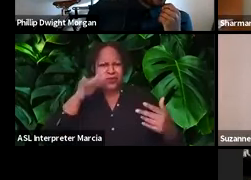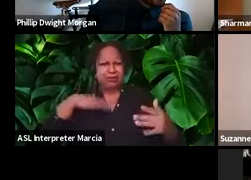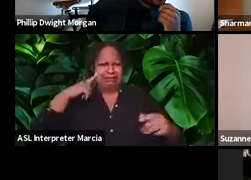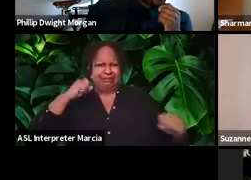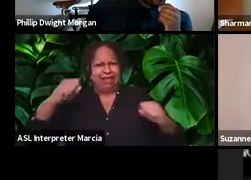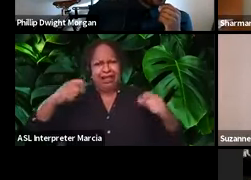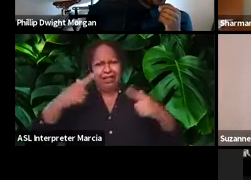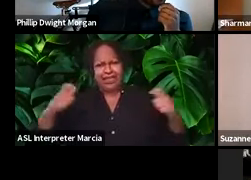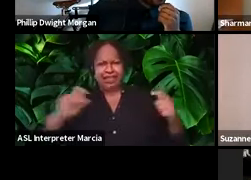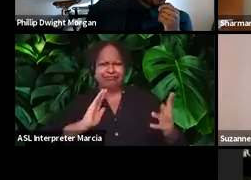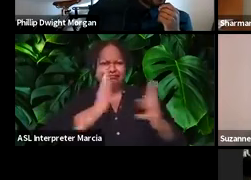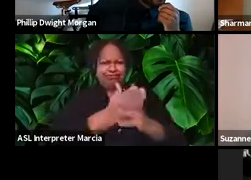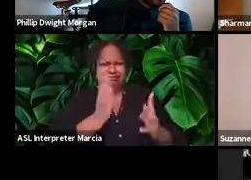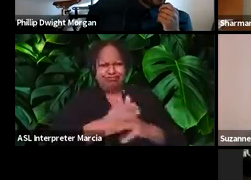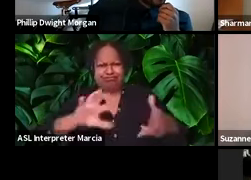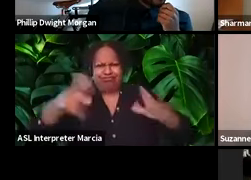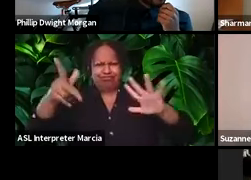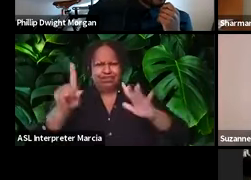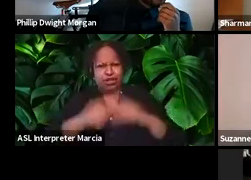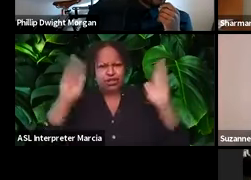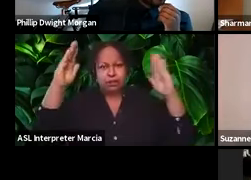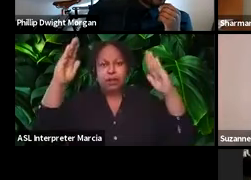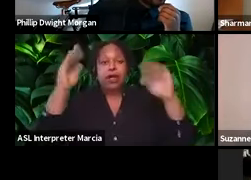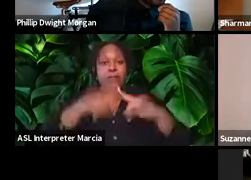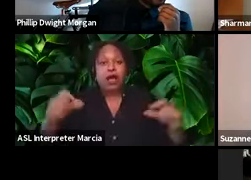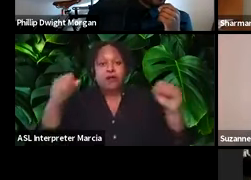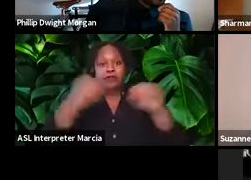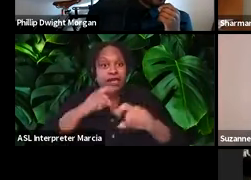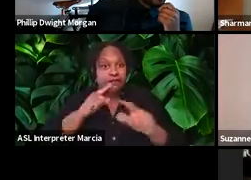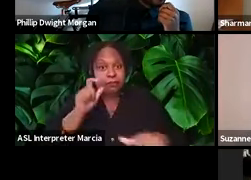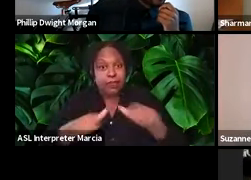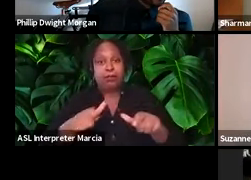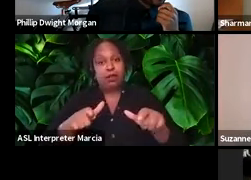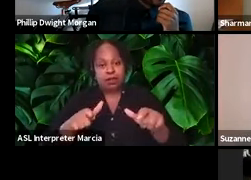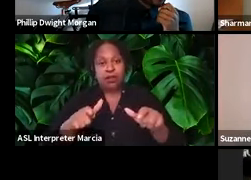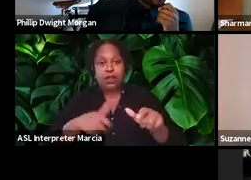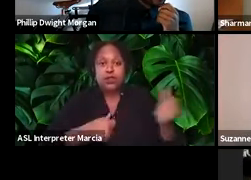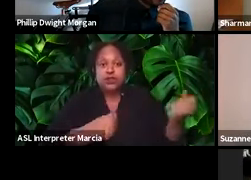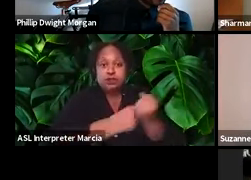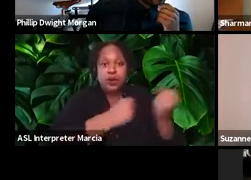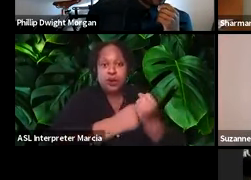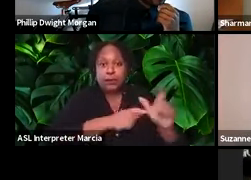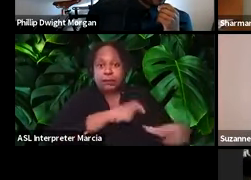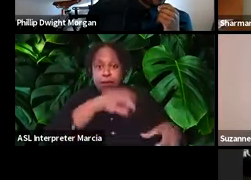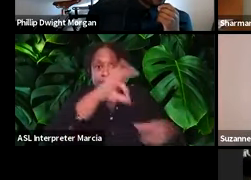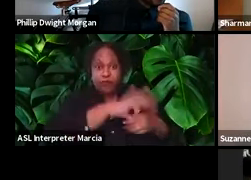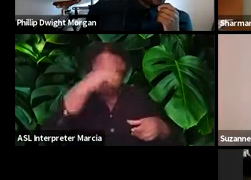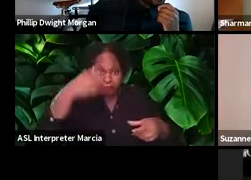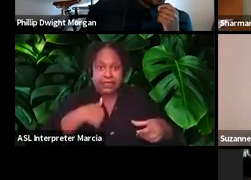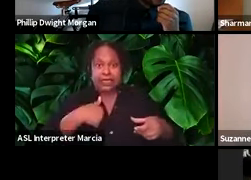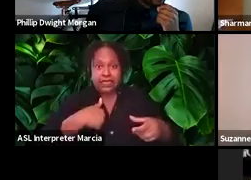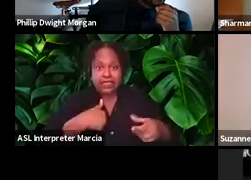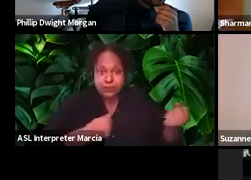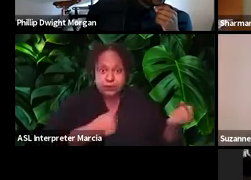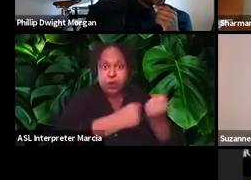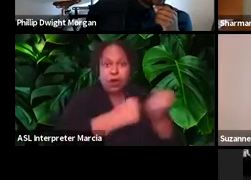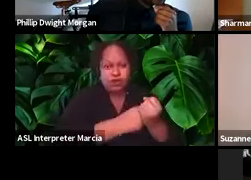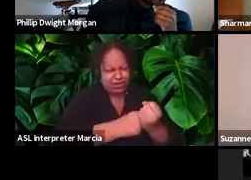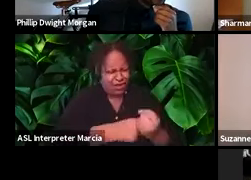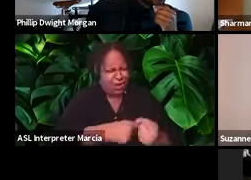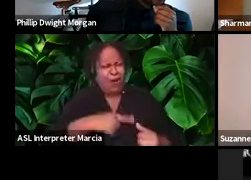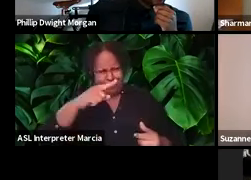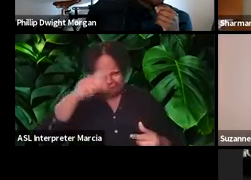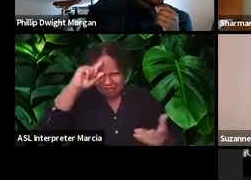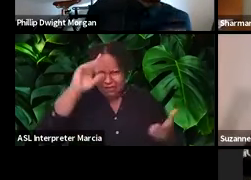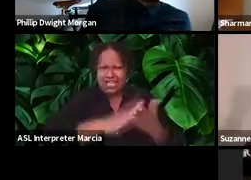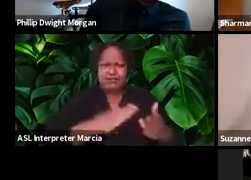when it comes to fighting for people, when it comes to doing right by my constituents, by my folks, you better believe I'm going to go 10 rounds